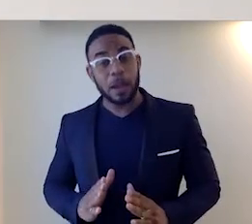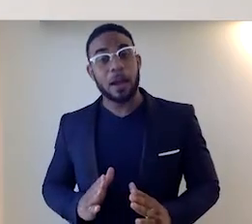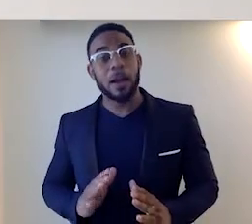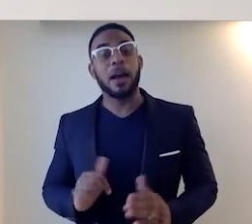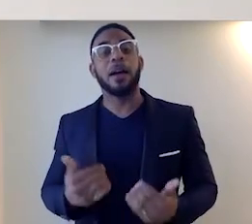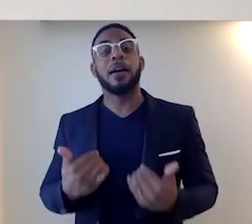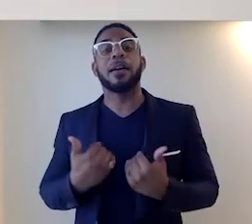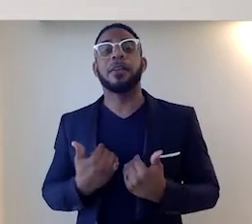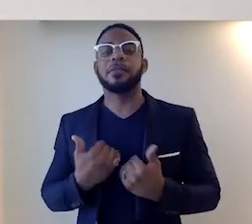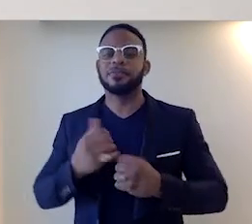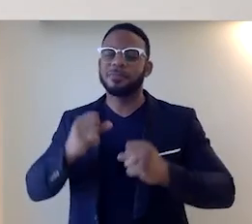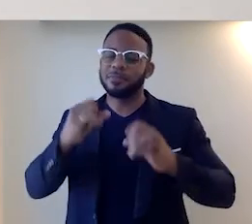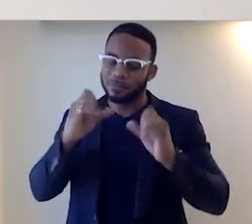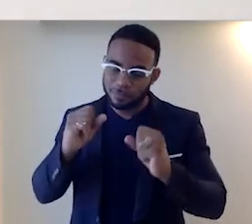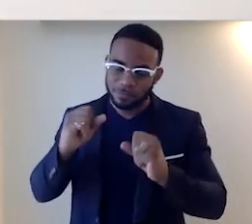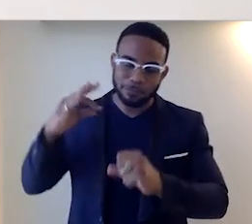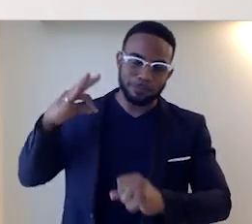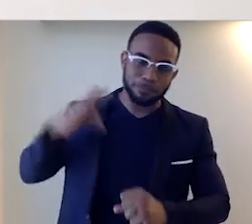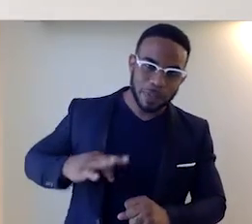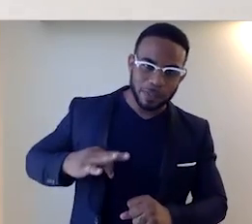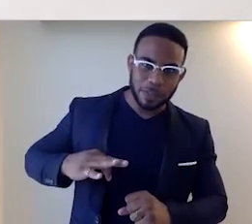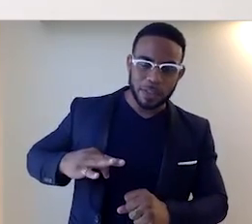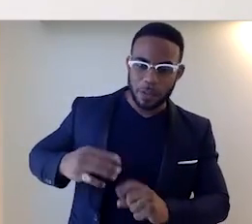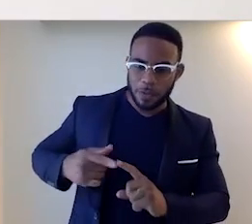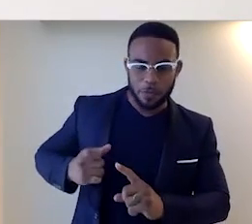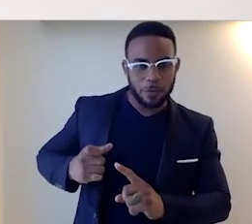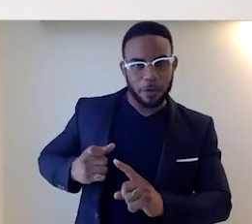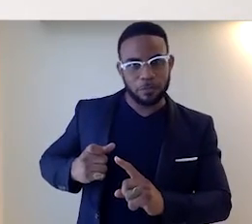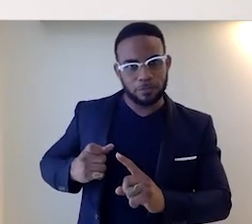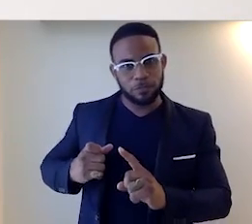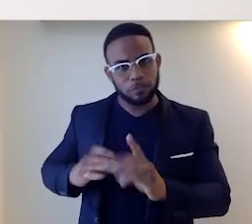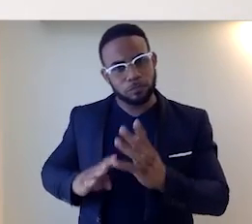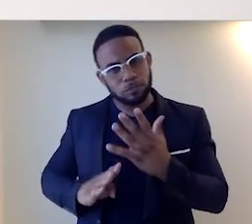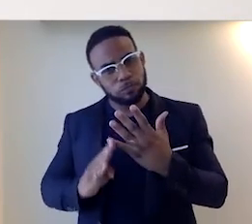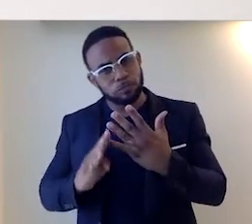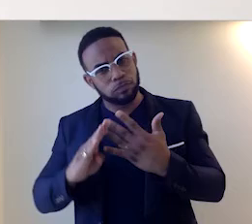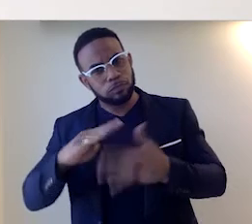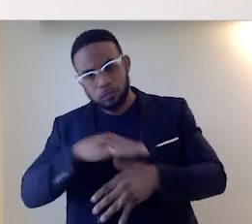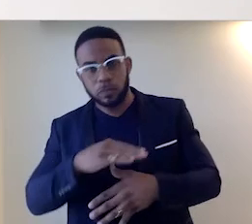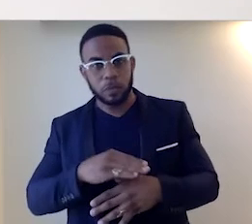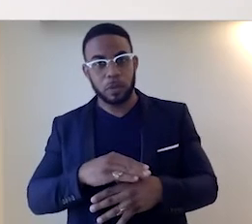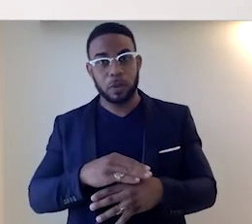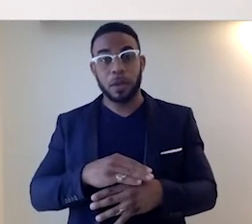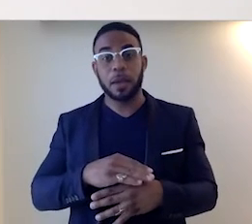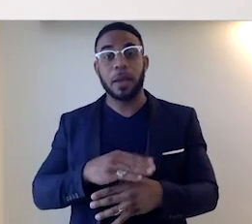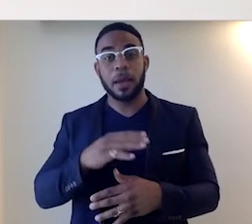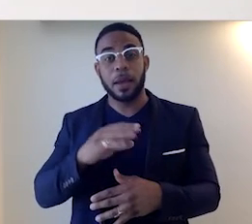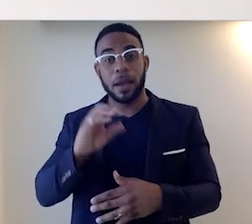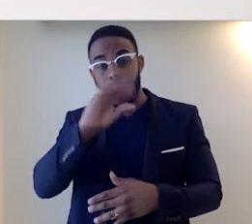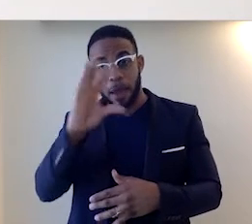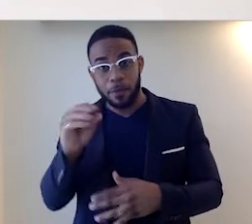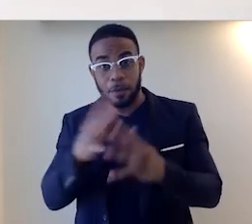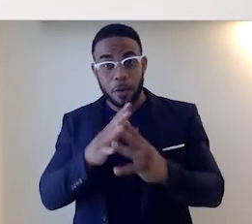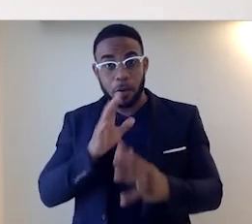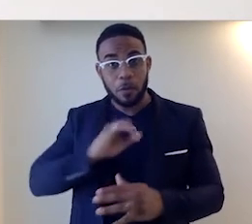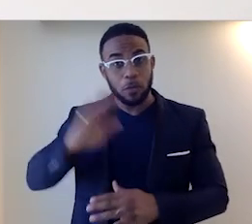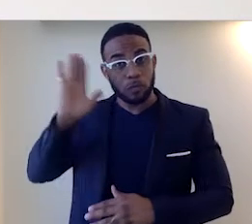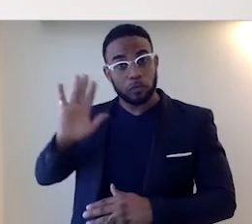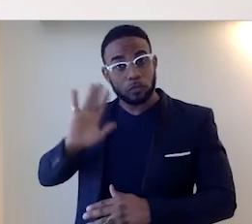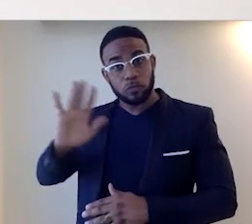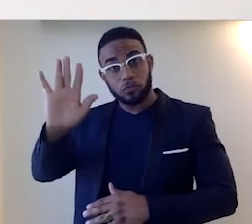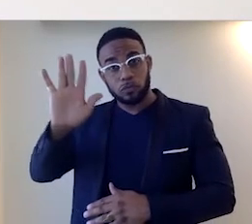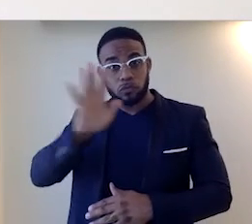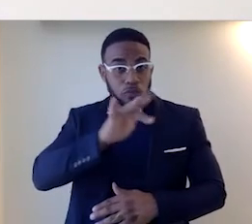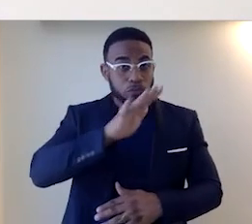have greatly benefited from the plight of African American foremothers and